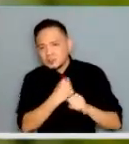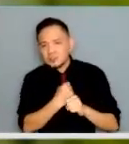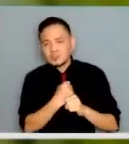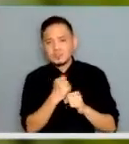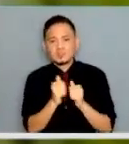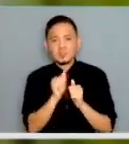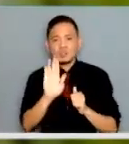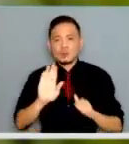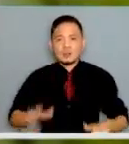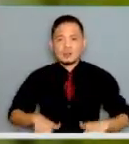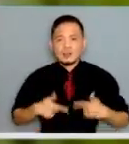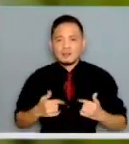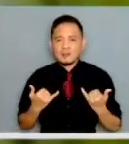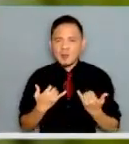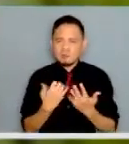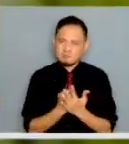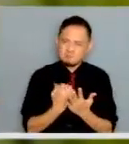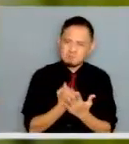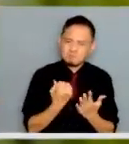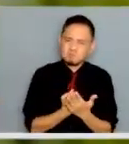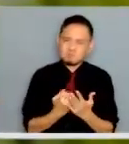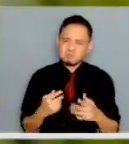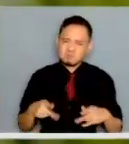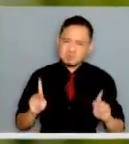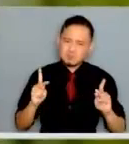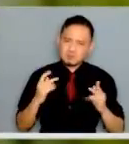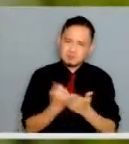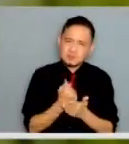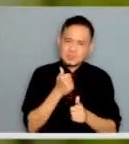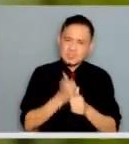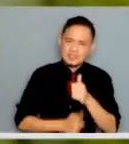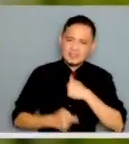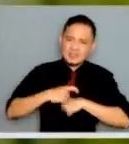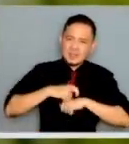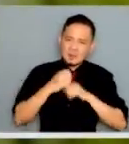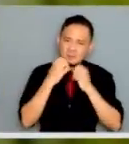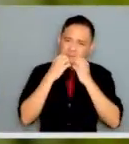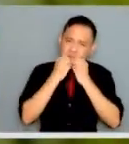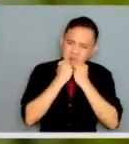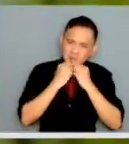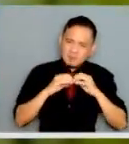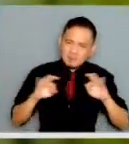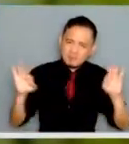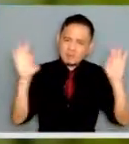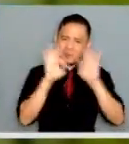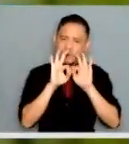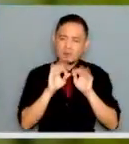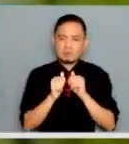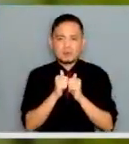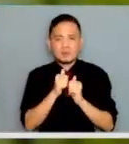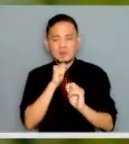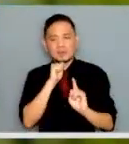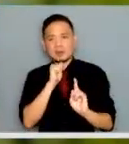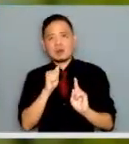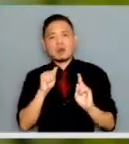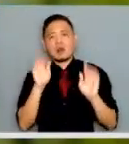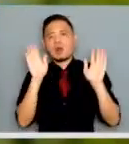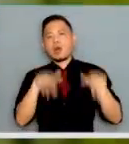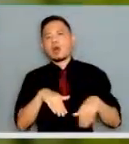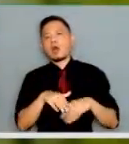life? Amazing. How are you gonna make each moment count? How are you gonna make it so that you're not dying from disease? Yeah. You're